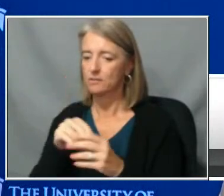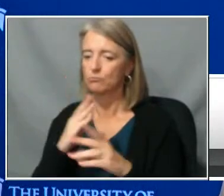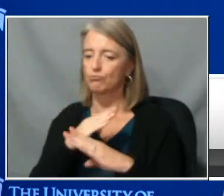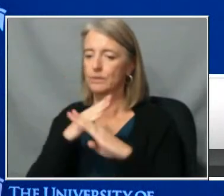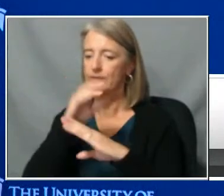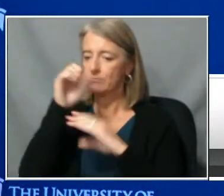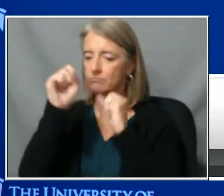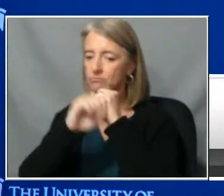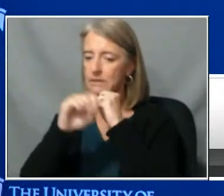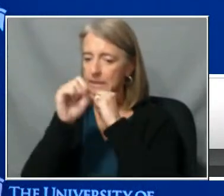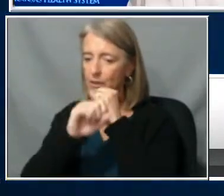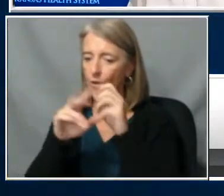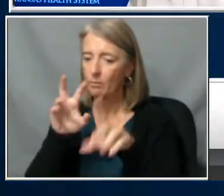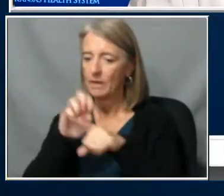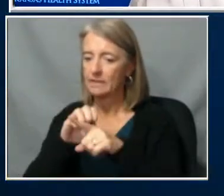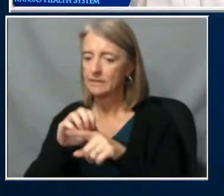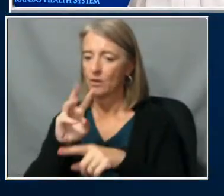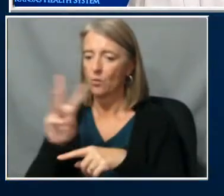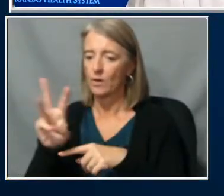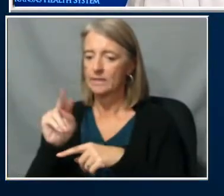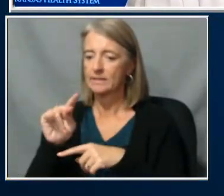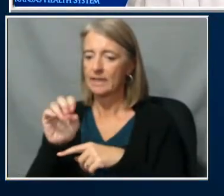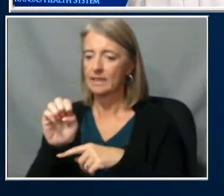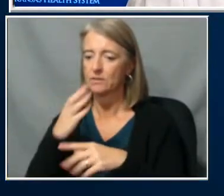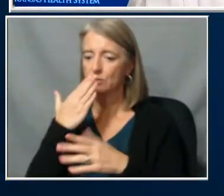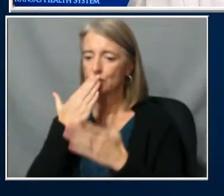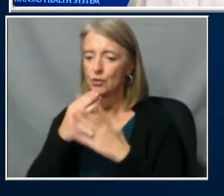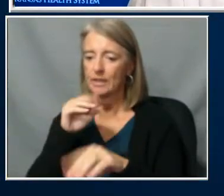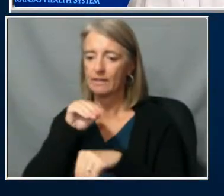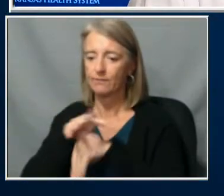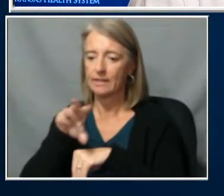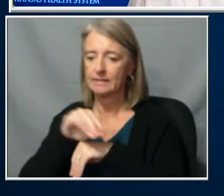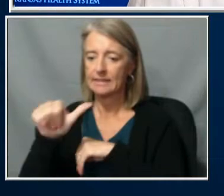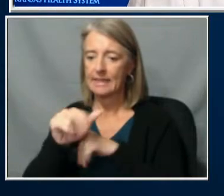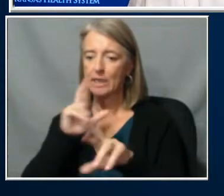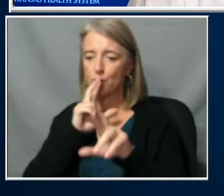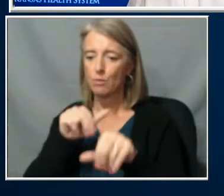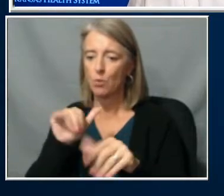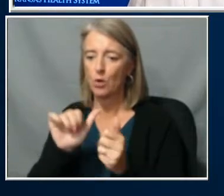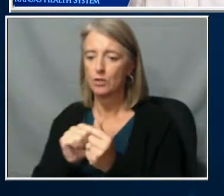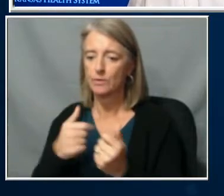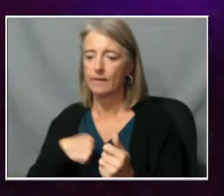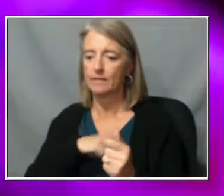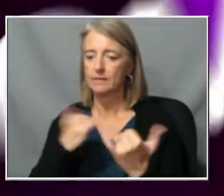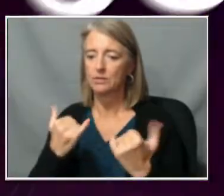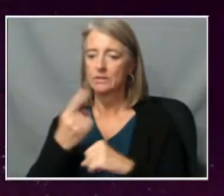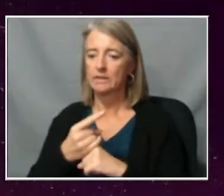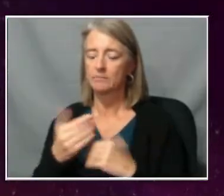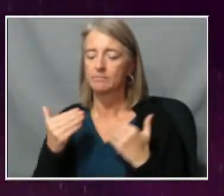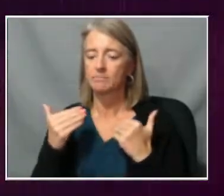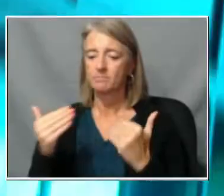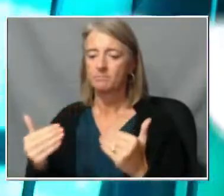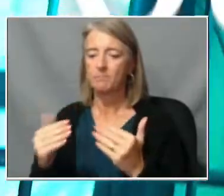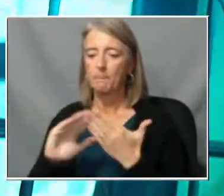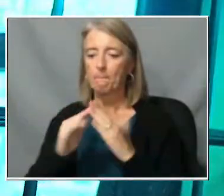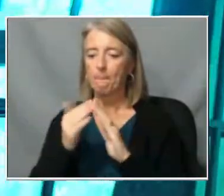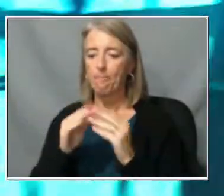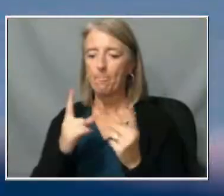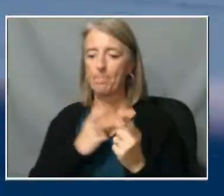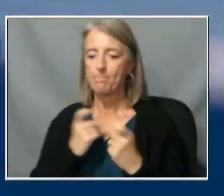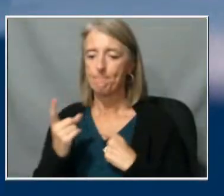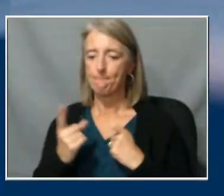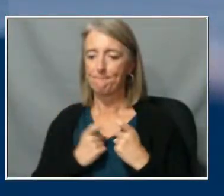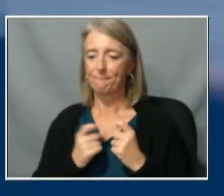with West Nile virus. All right, Hawk, good advice. Thanks so much. Any reporters with us today? Let's get to some community